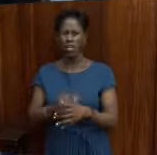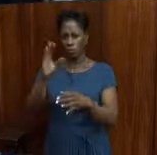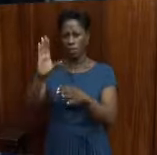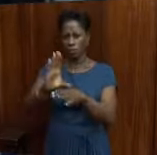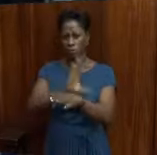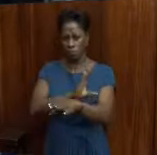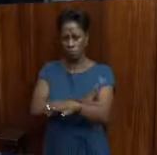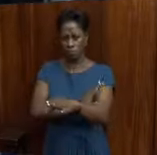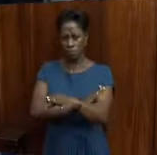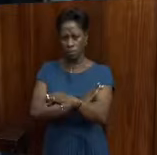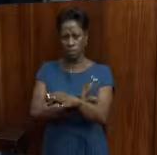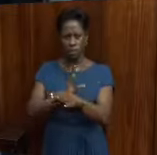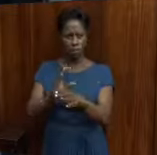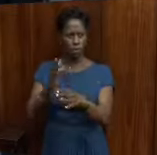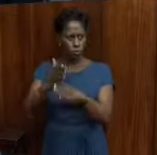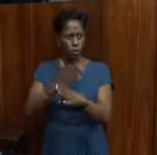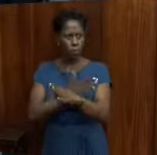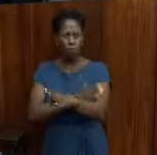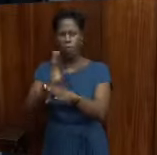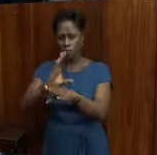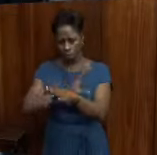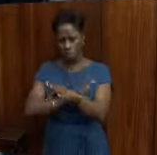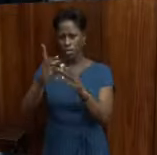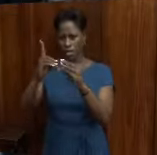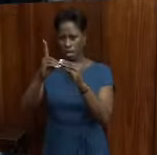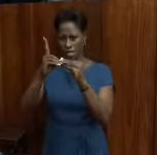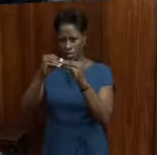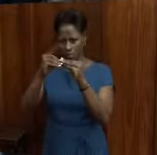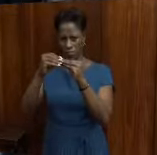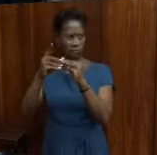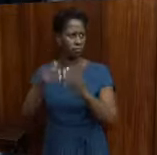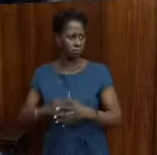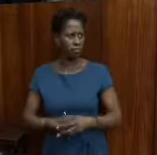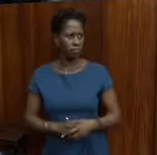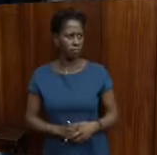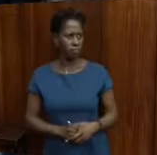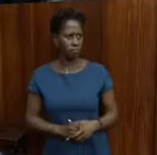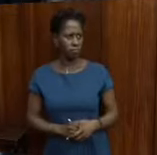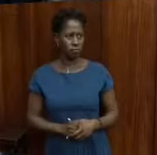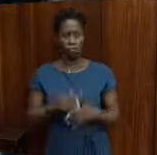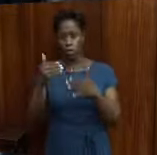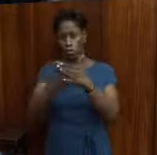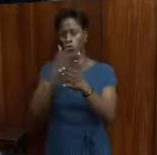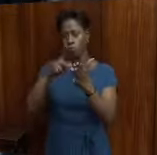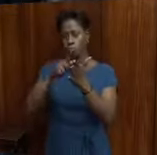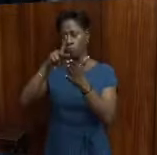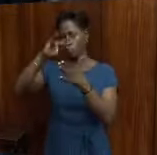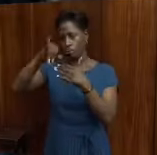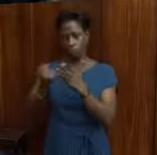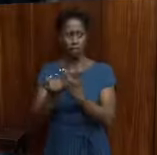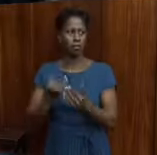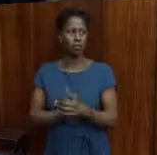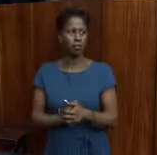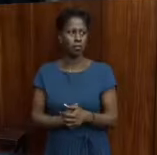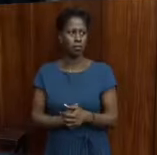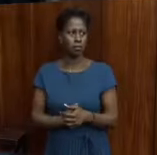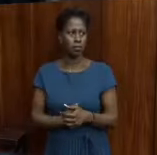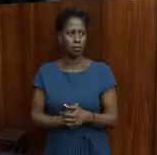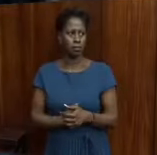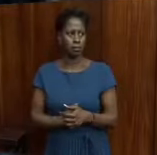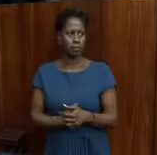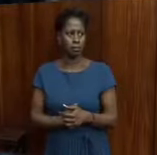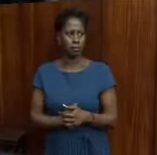for reducing poverty and increasing shared prosperity. The project has the following priority areas: building resilience to